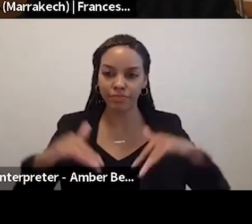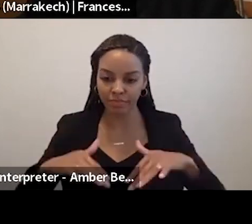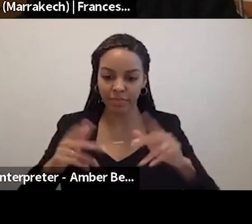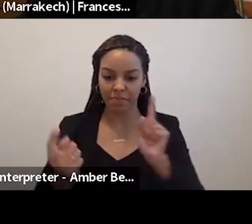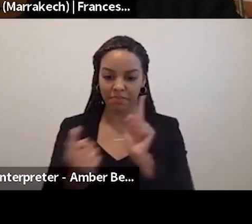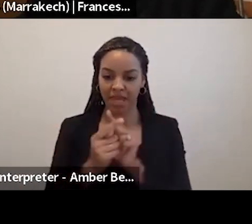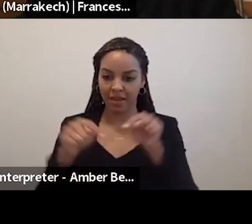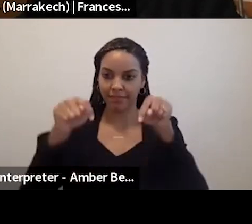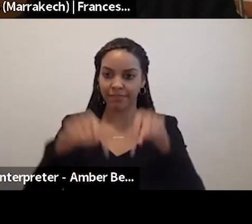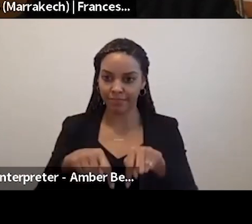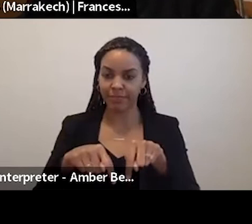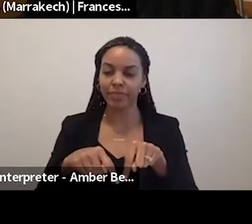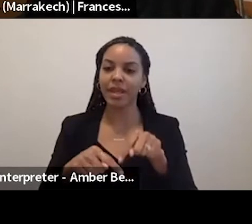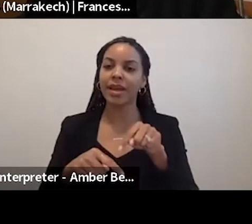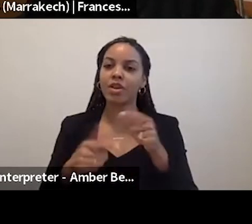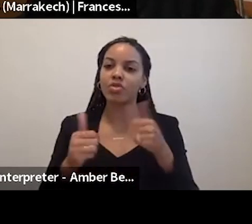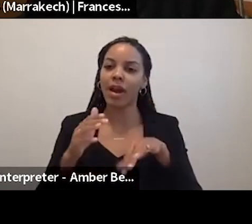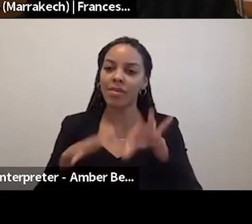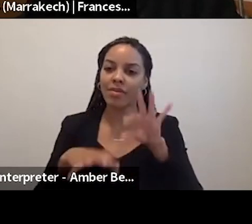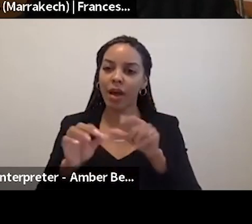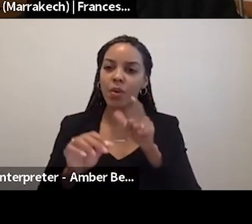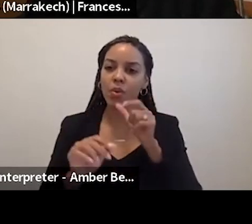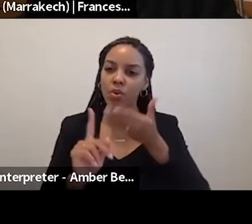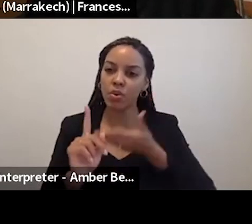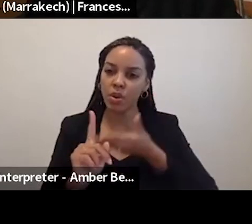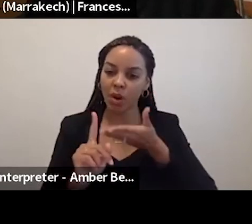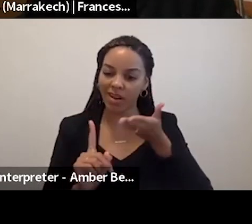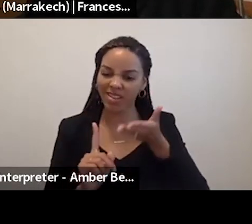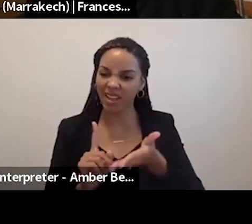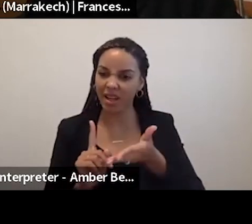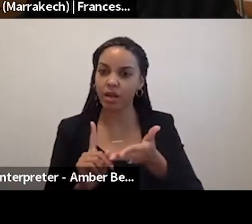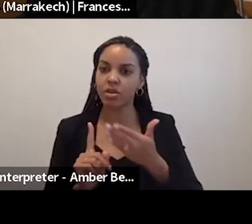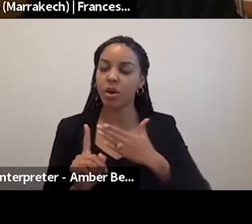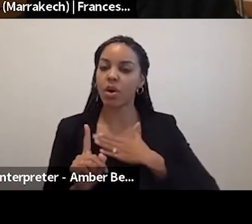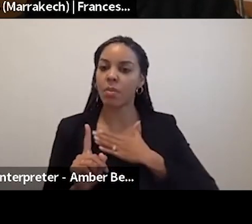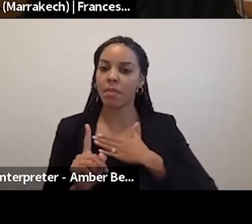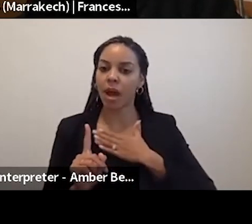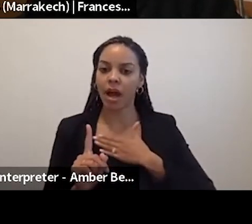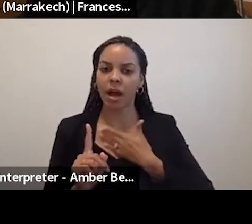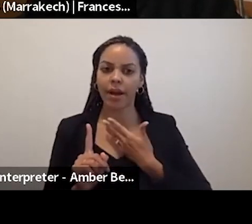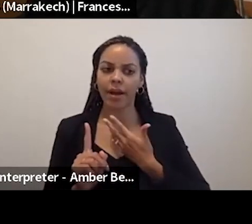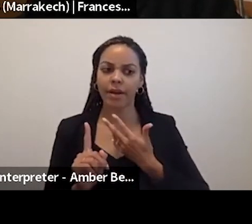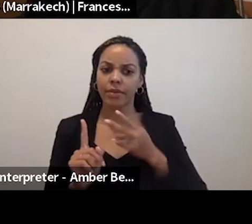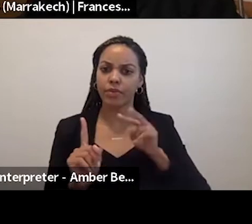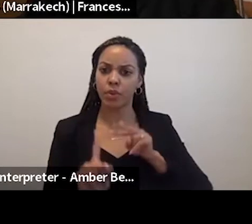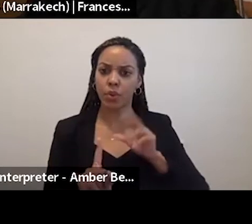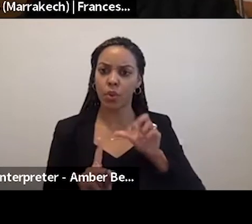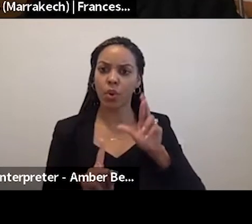space. And so for me, the fundamental kind of core in this project is that everyone has a